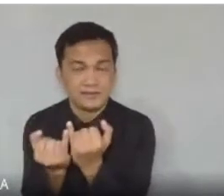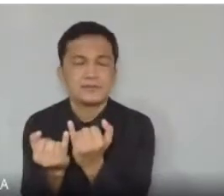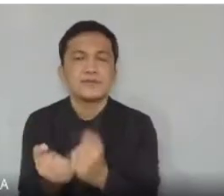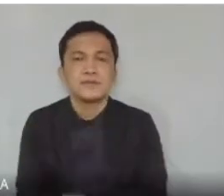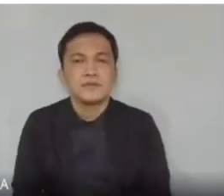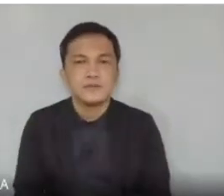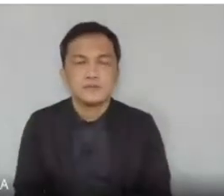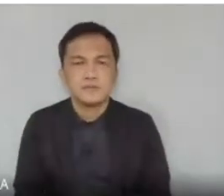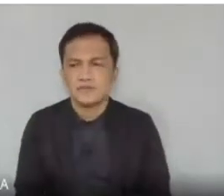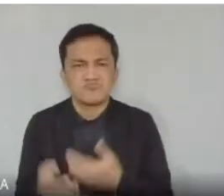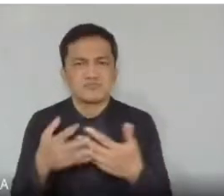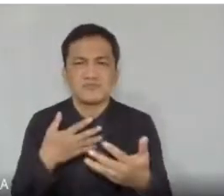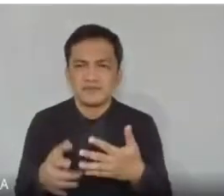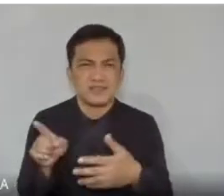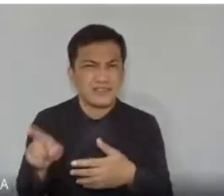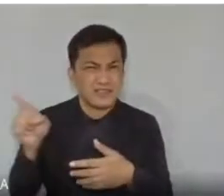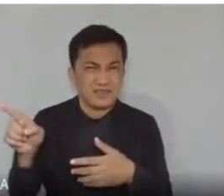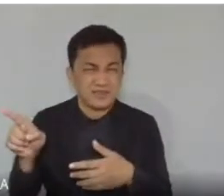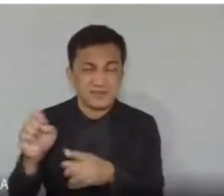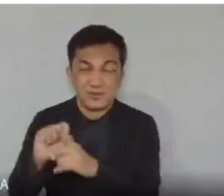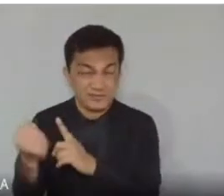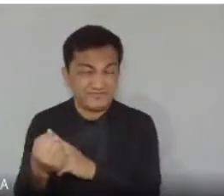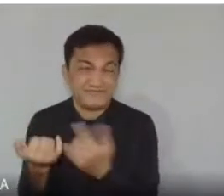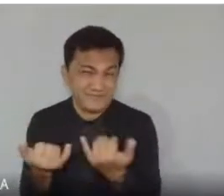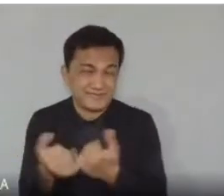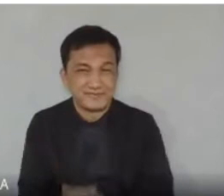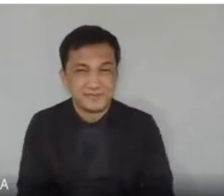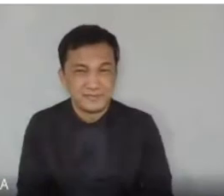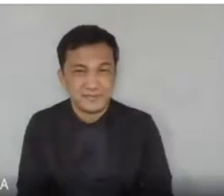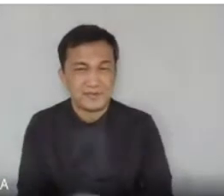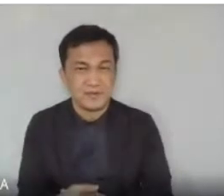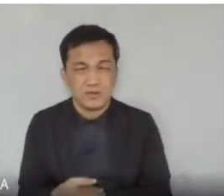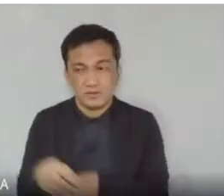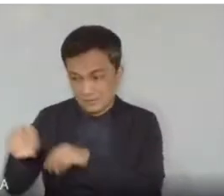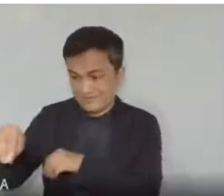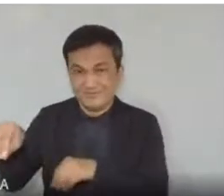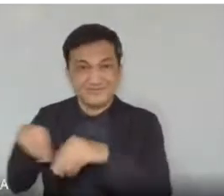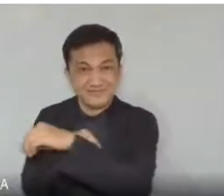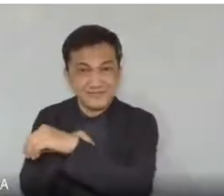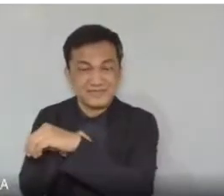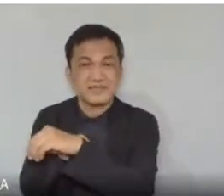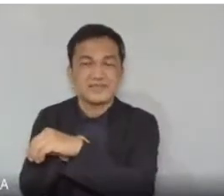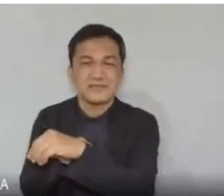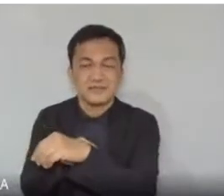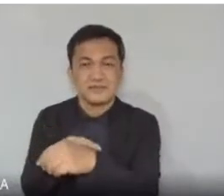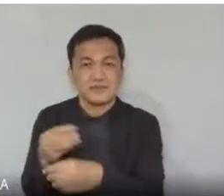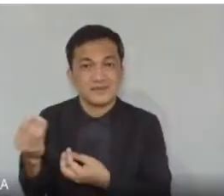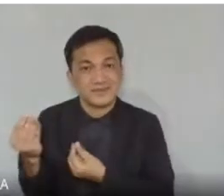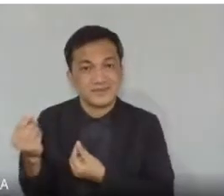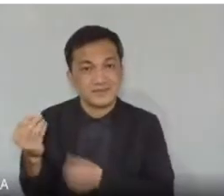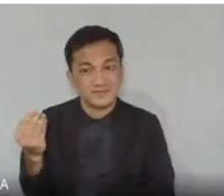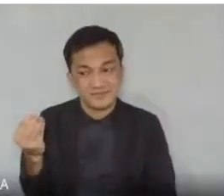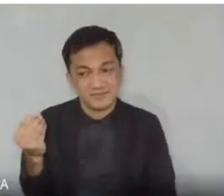integrated into our telemedicine services. And the opportunity to make sure that